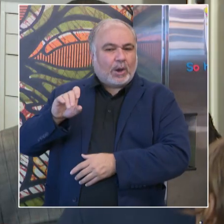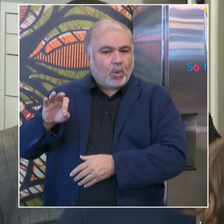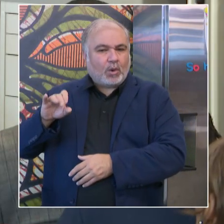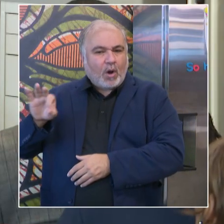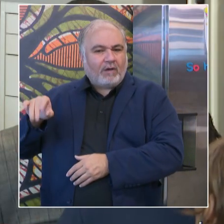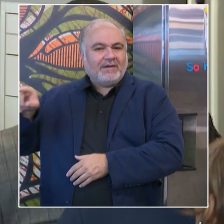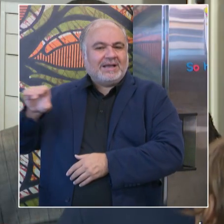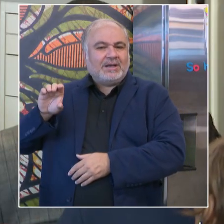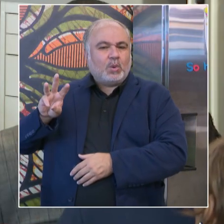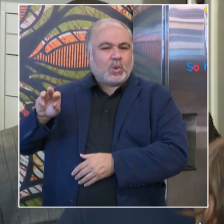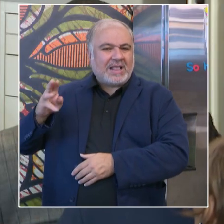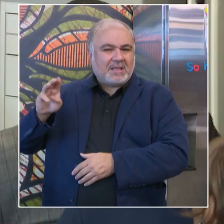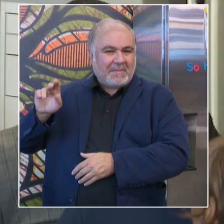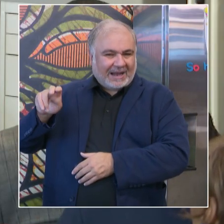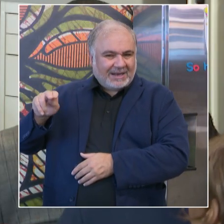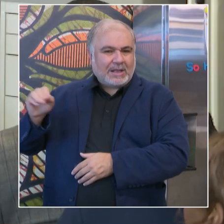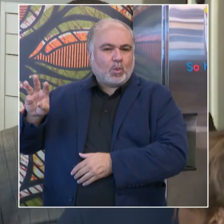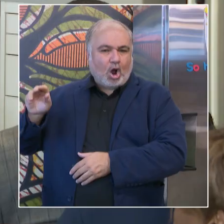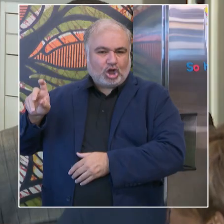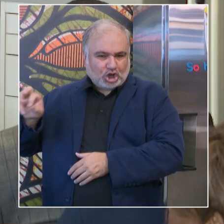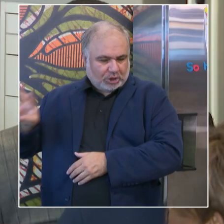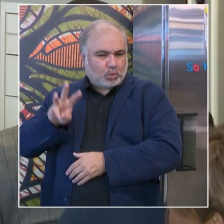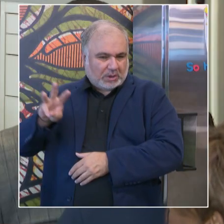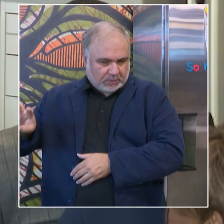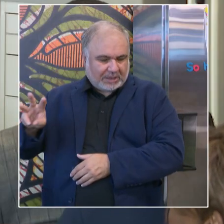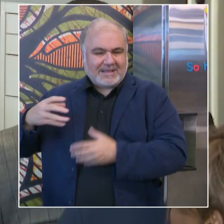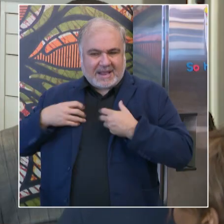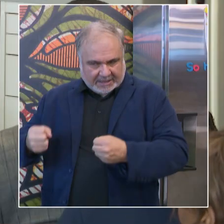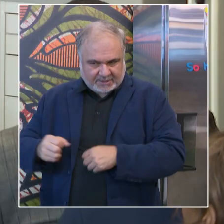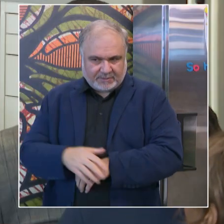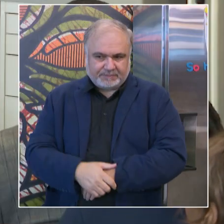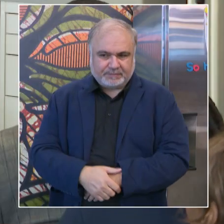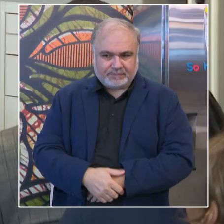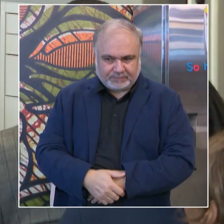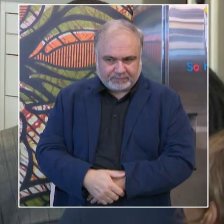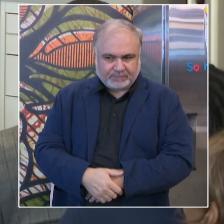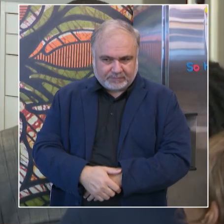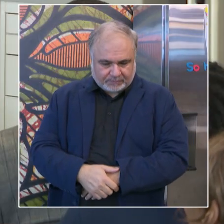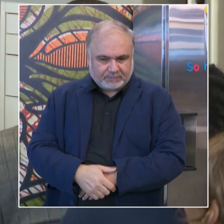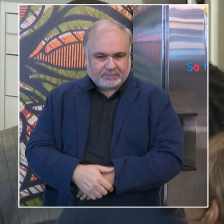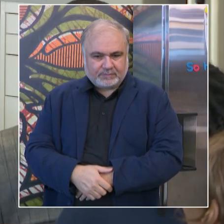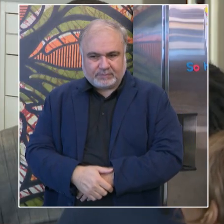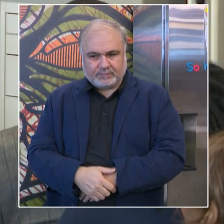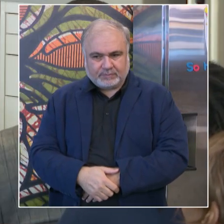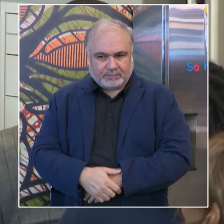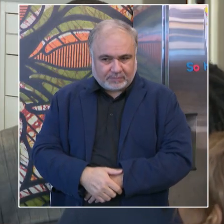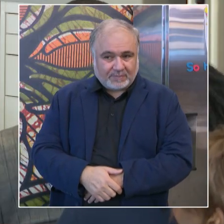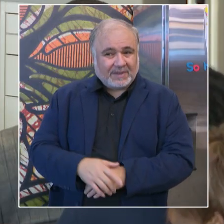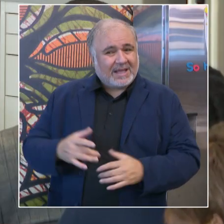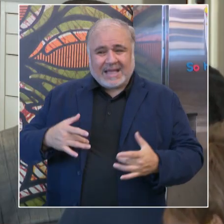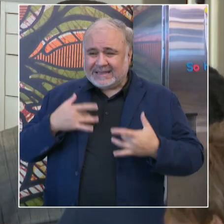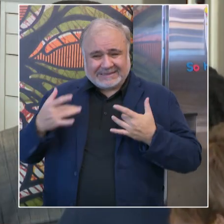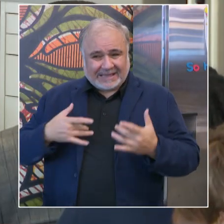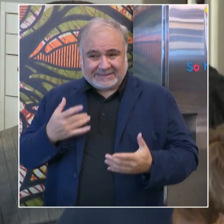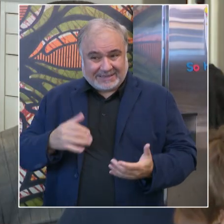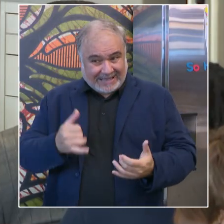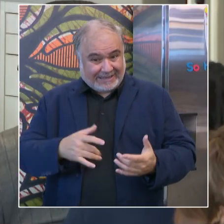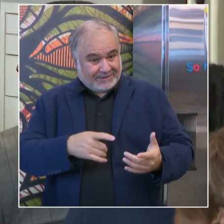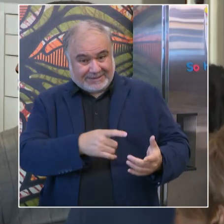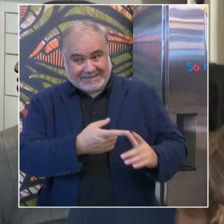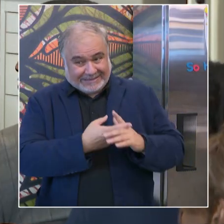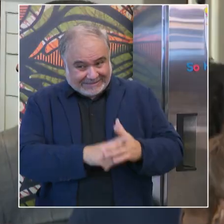hearing from Jonathan about DC Heal, and I'm so excited about this day. It's a long time in coming. So Jonathan, come on up.